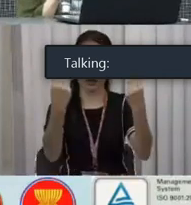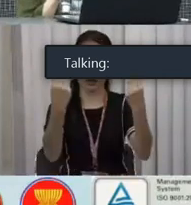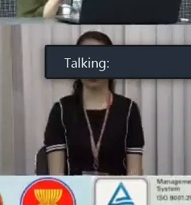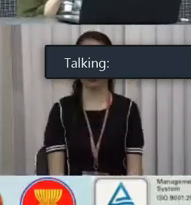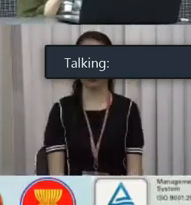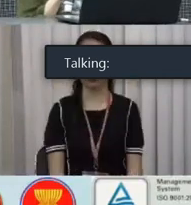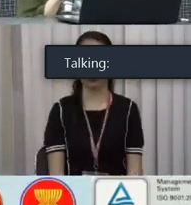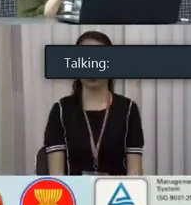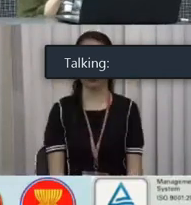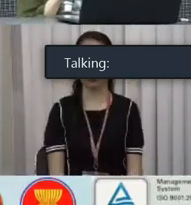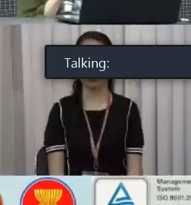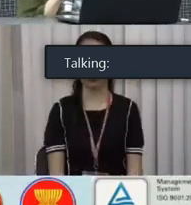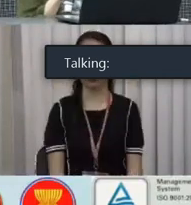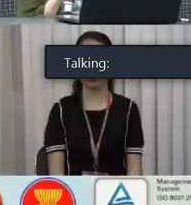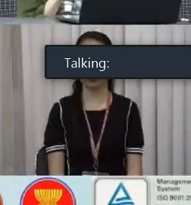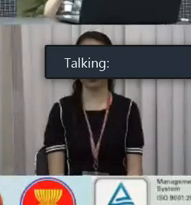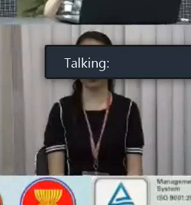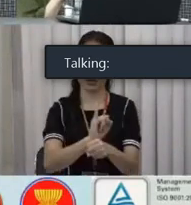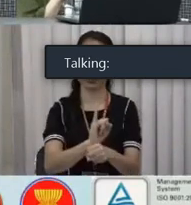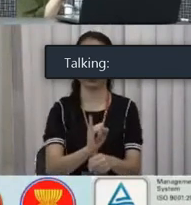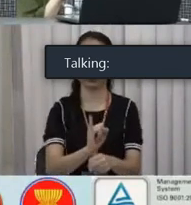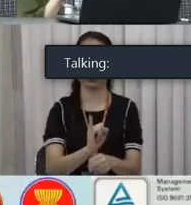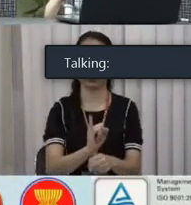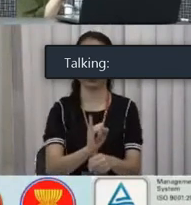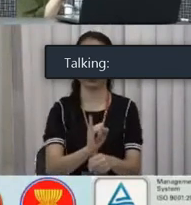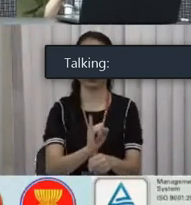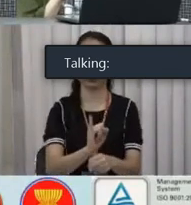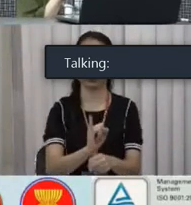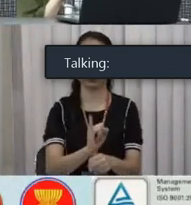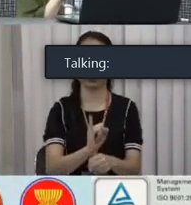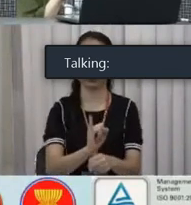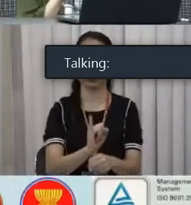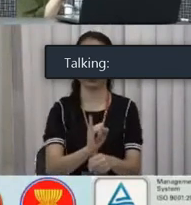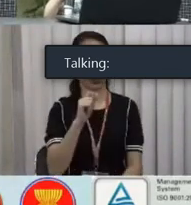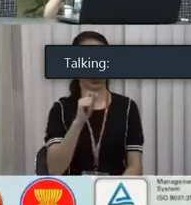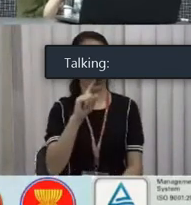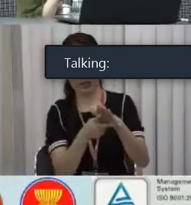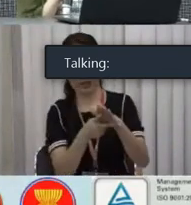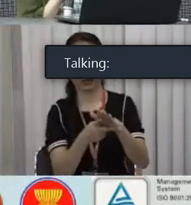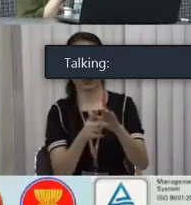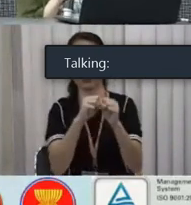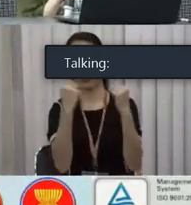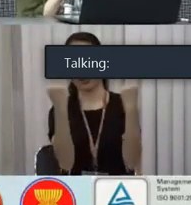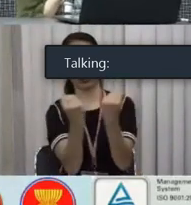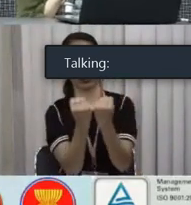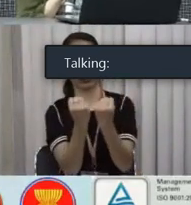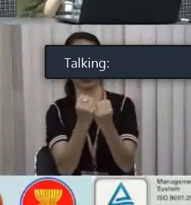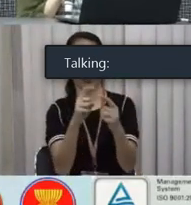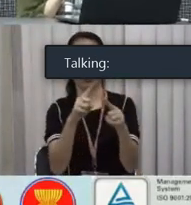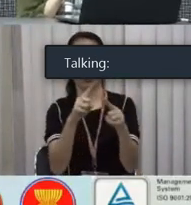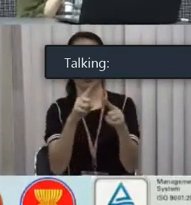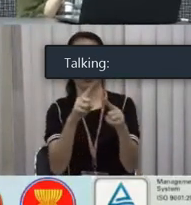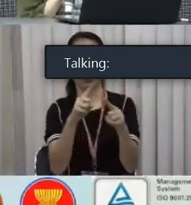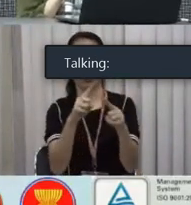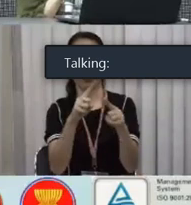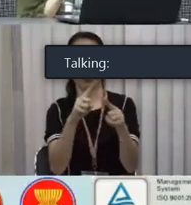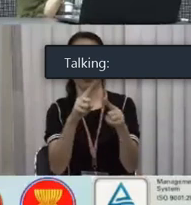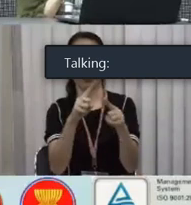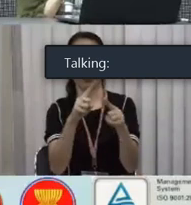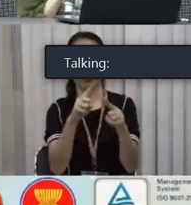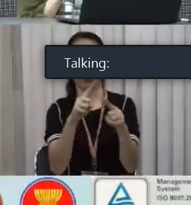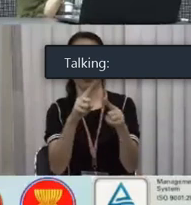private sector, but also in the government sector. So kung ganahan mo trabaho DTI or DepEd, we can connect you to